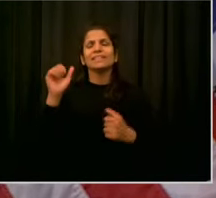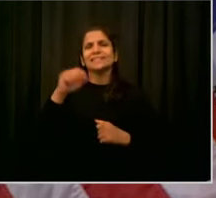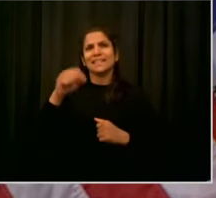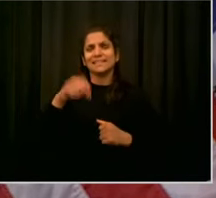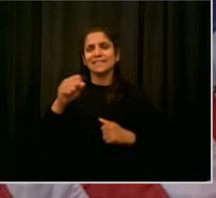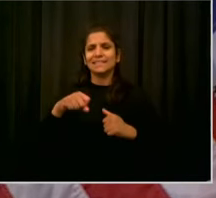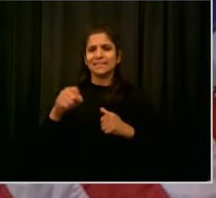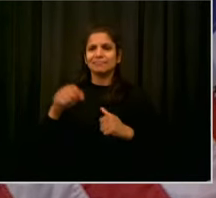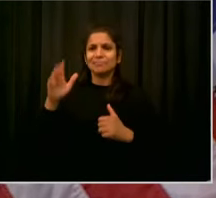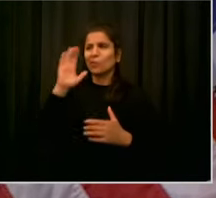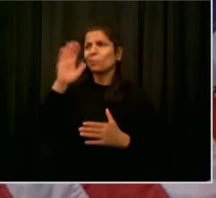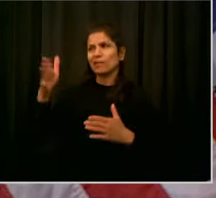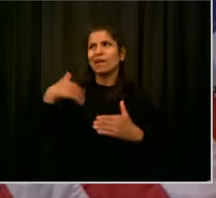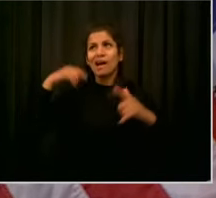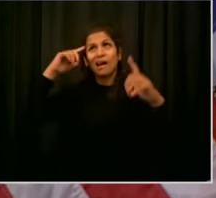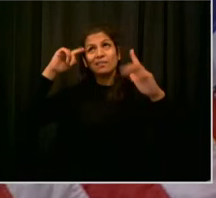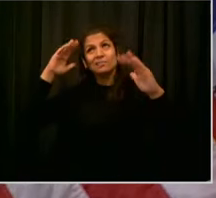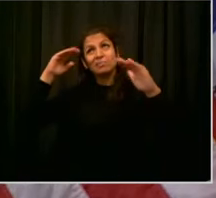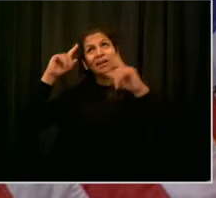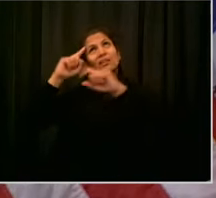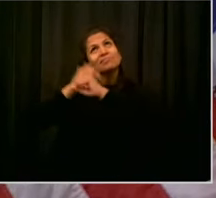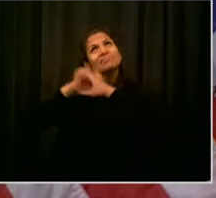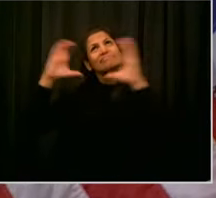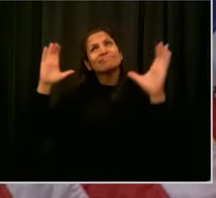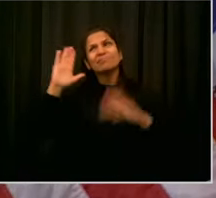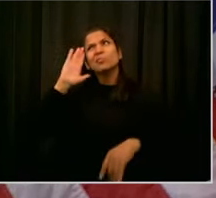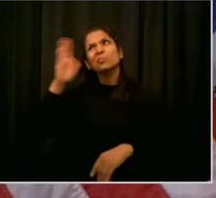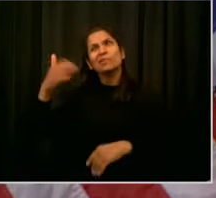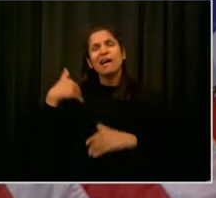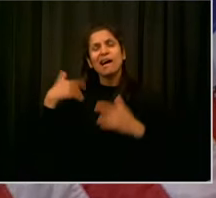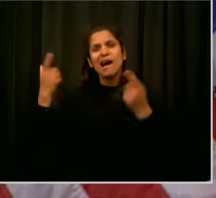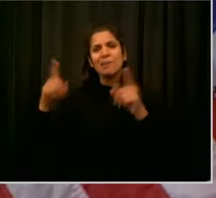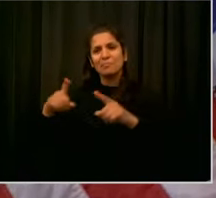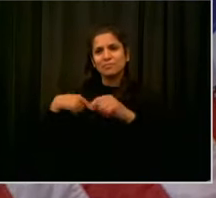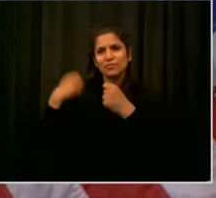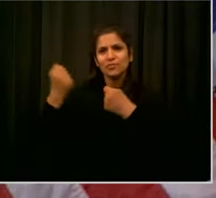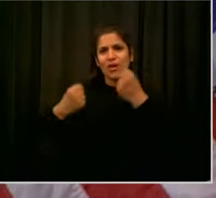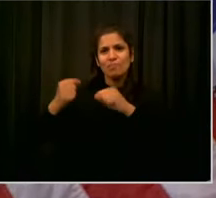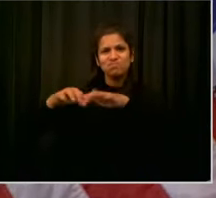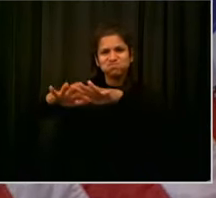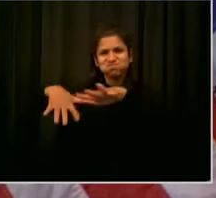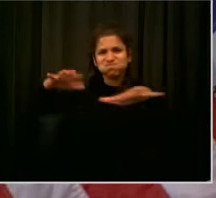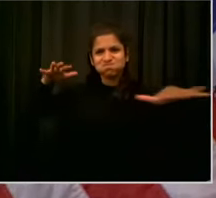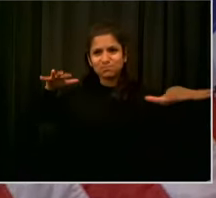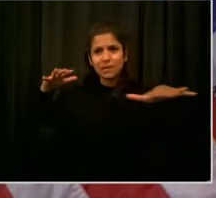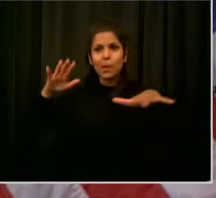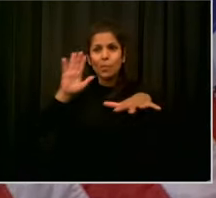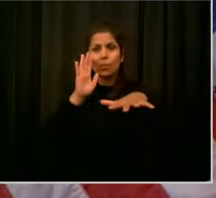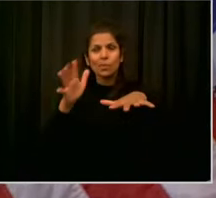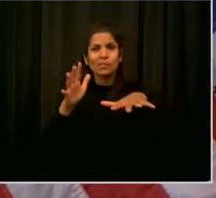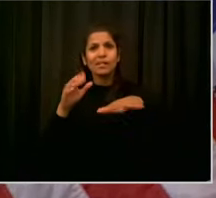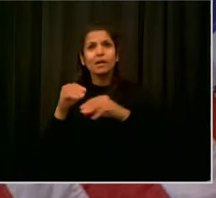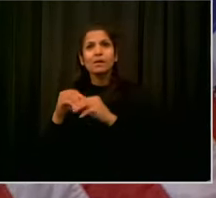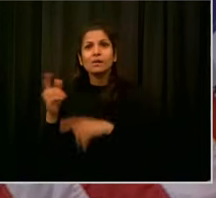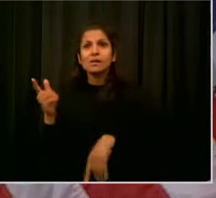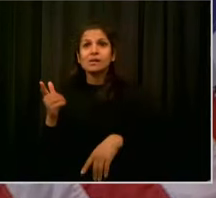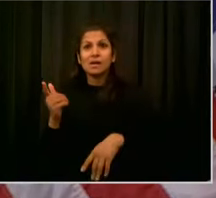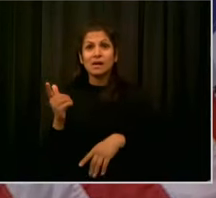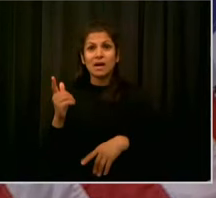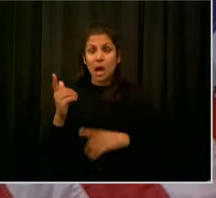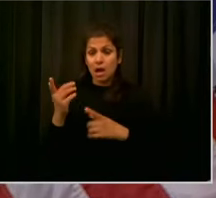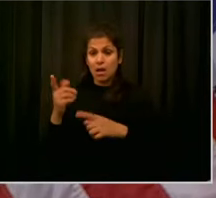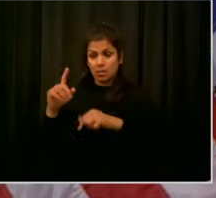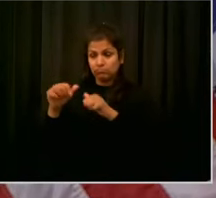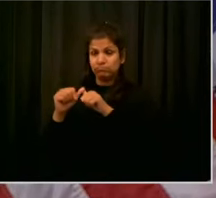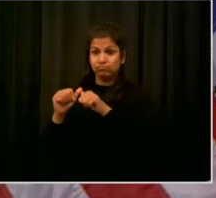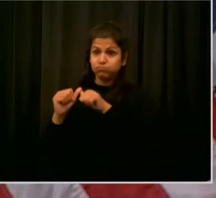period of time. As I said, that's not our future. That won't work for our future in terms of congestion, in terms of health, in